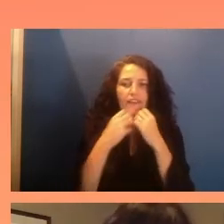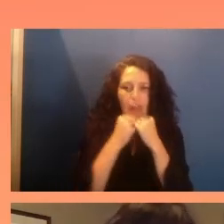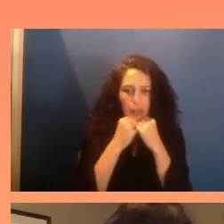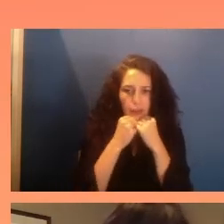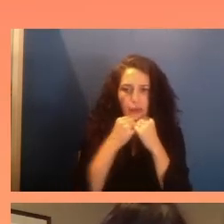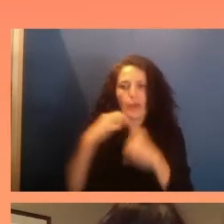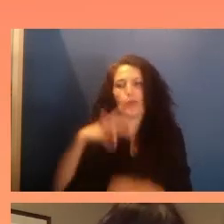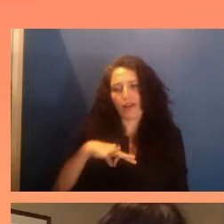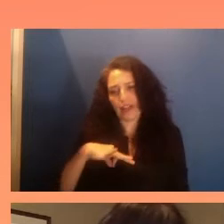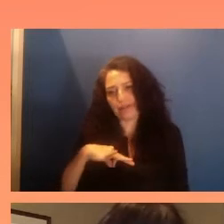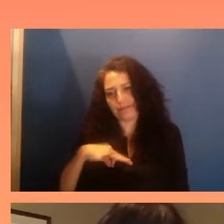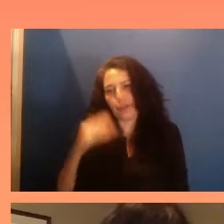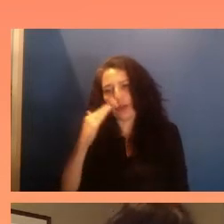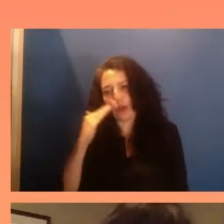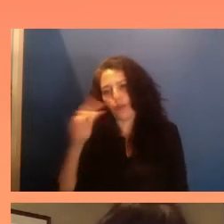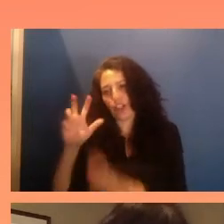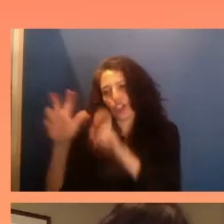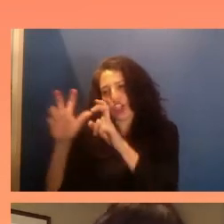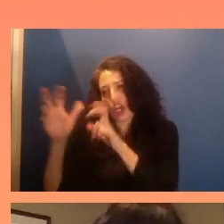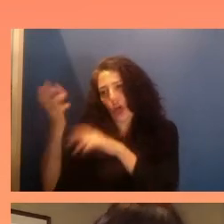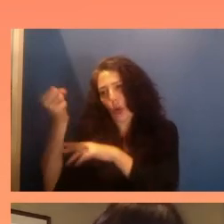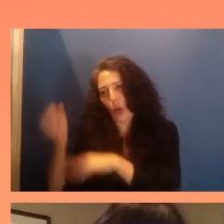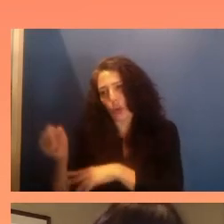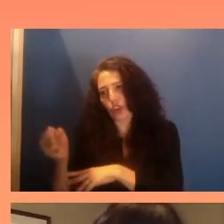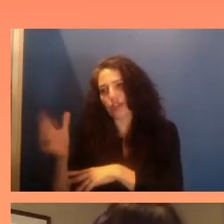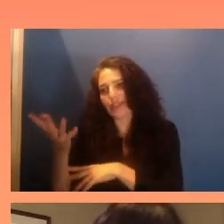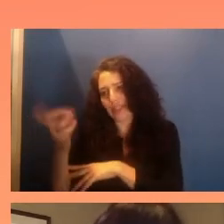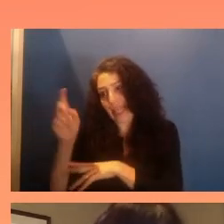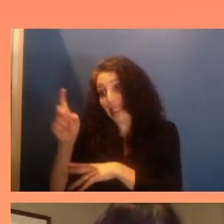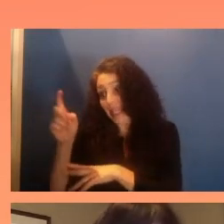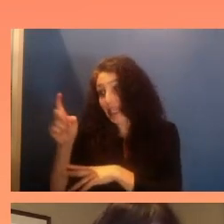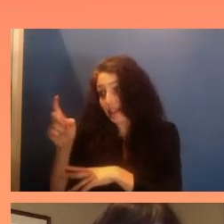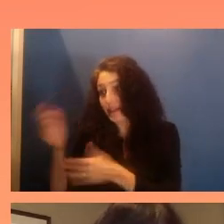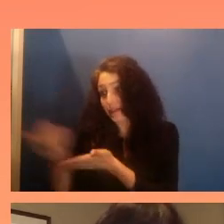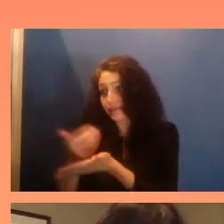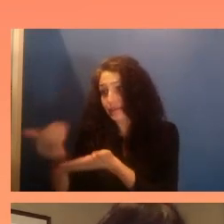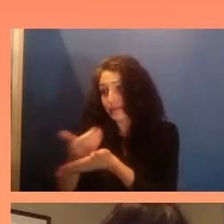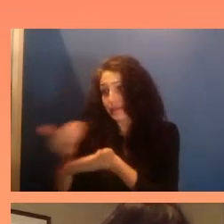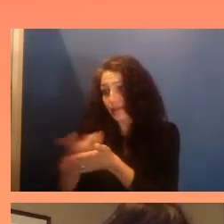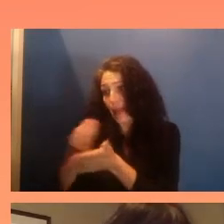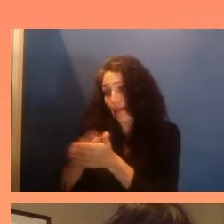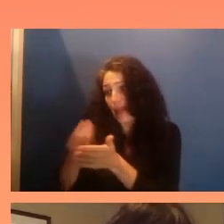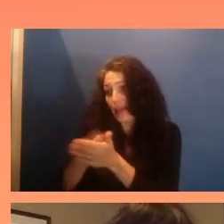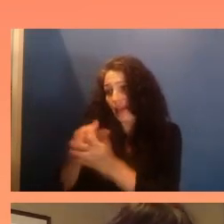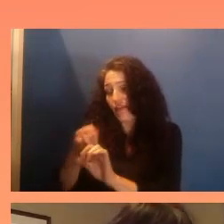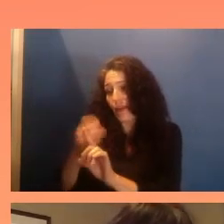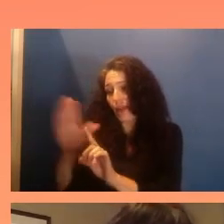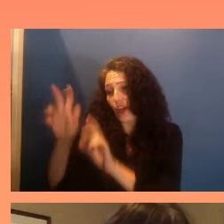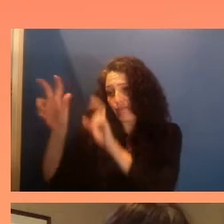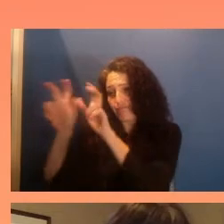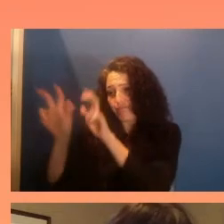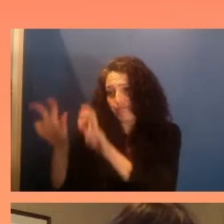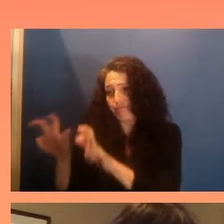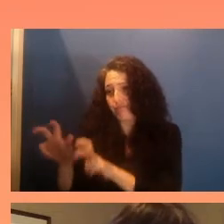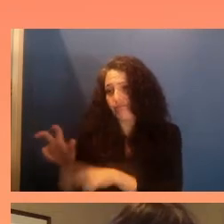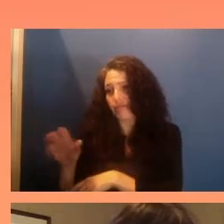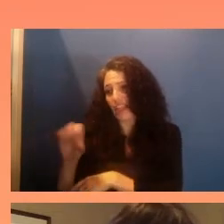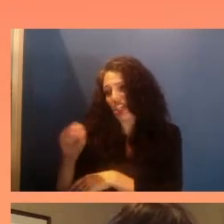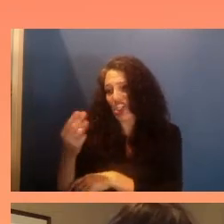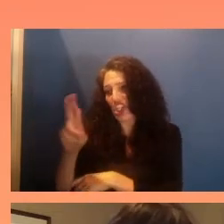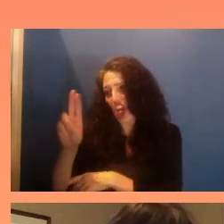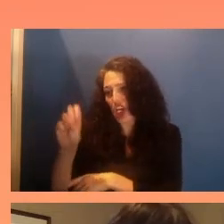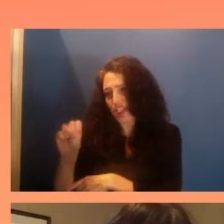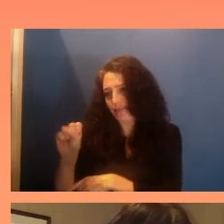They have shareholders who want to make money off of their shares. So I, want to ask